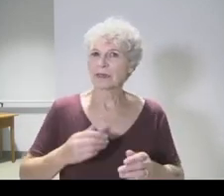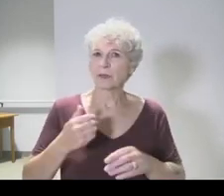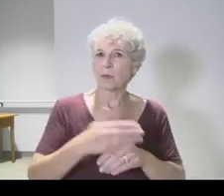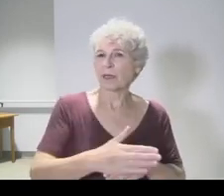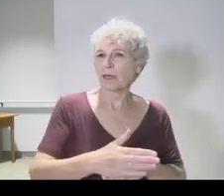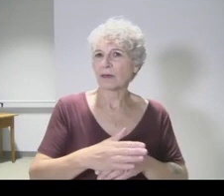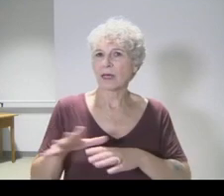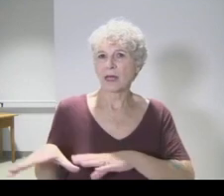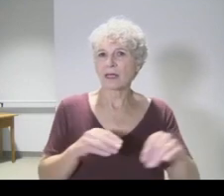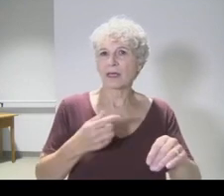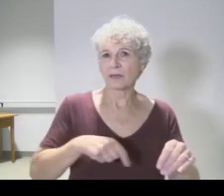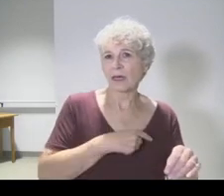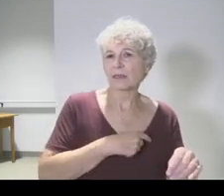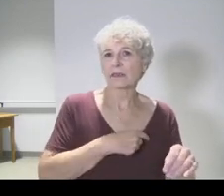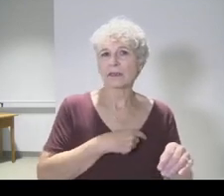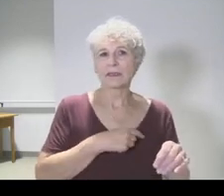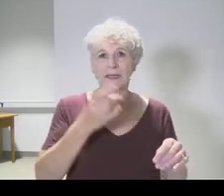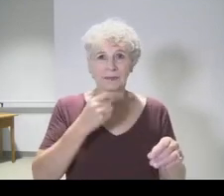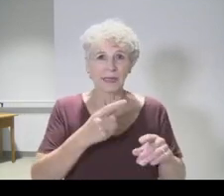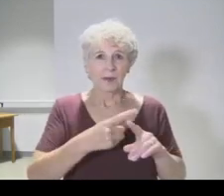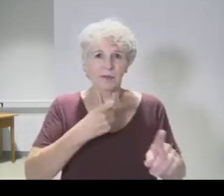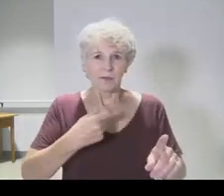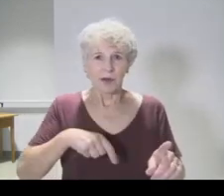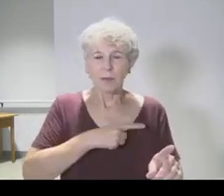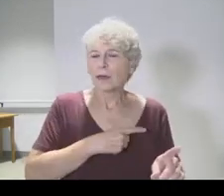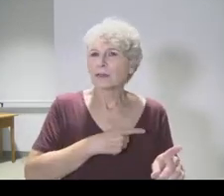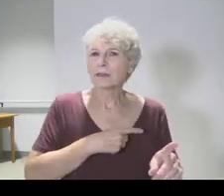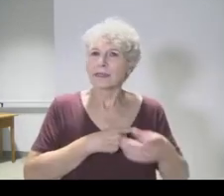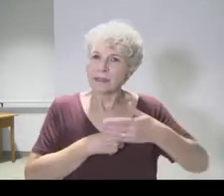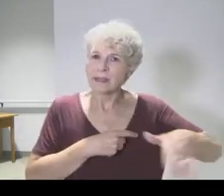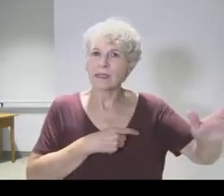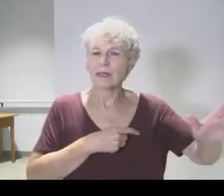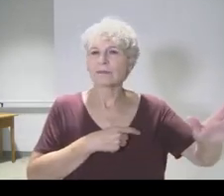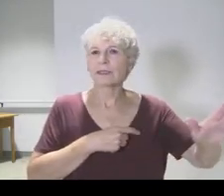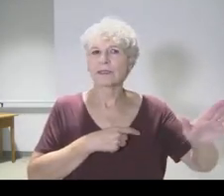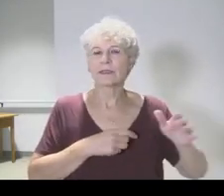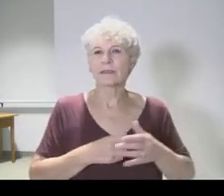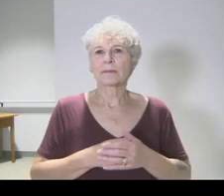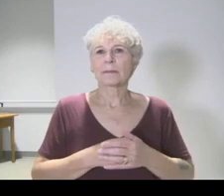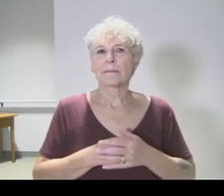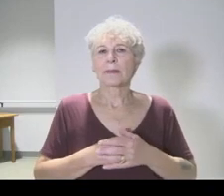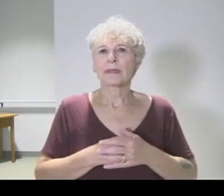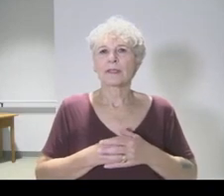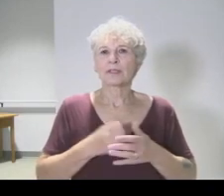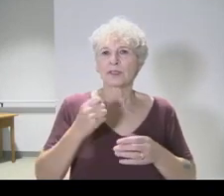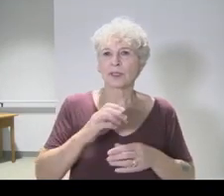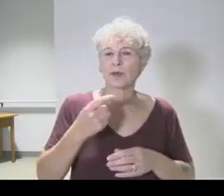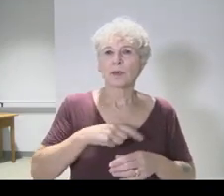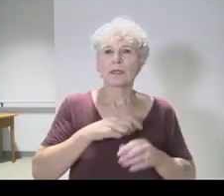been of us, they would have continued with us. But they went out, that it might become plain that they are not of